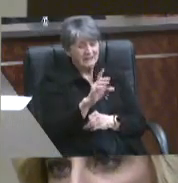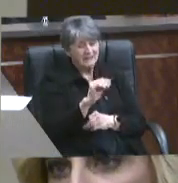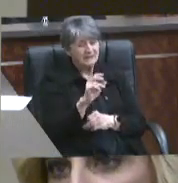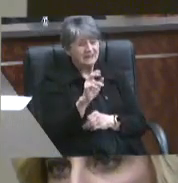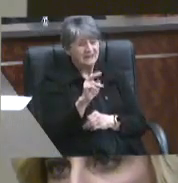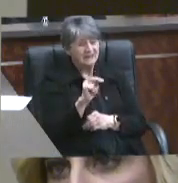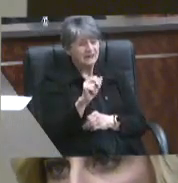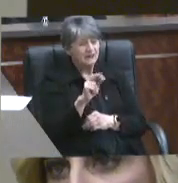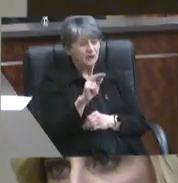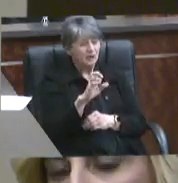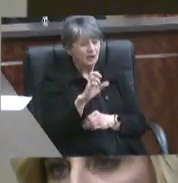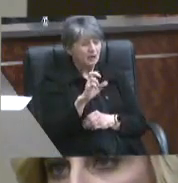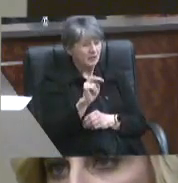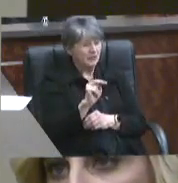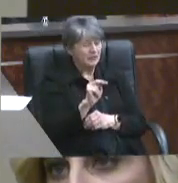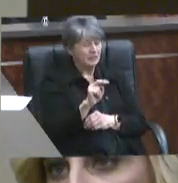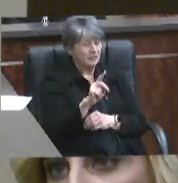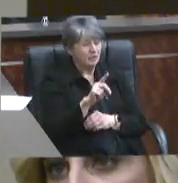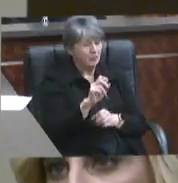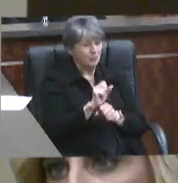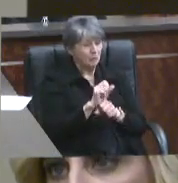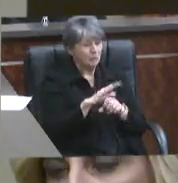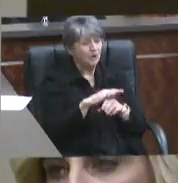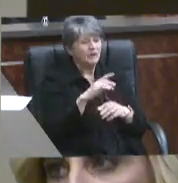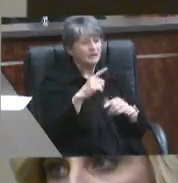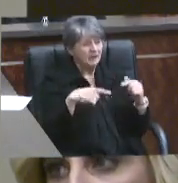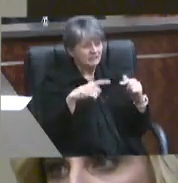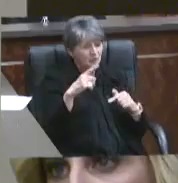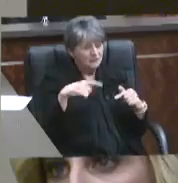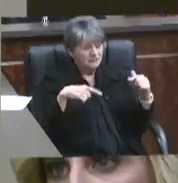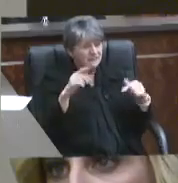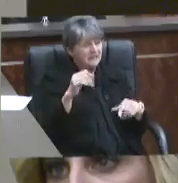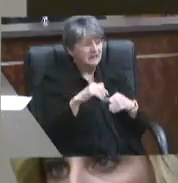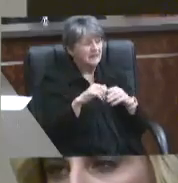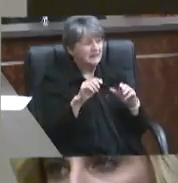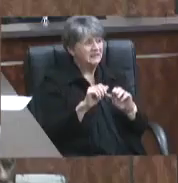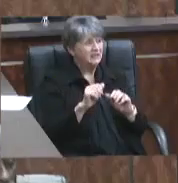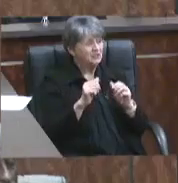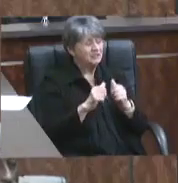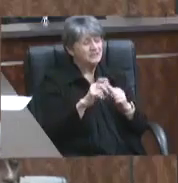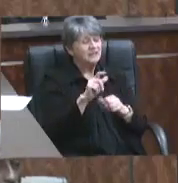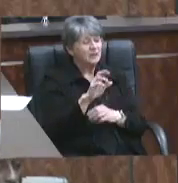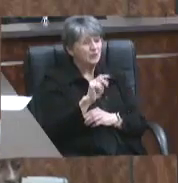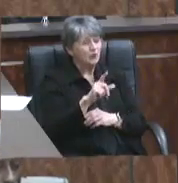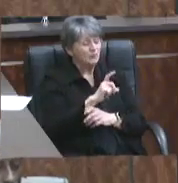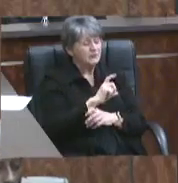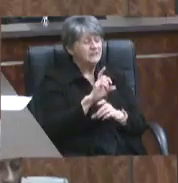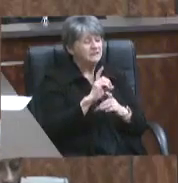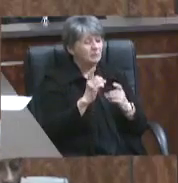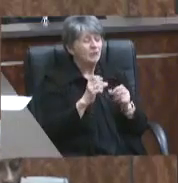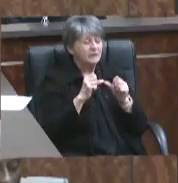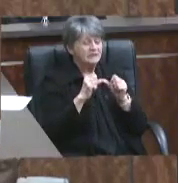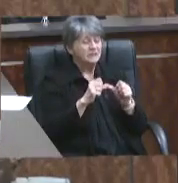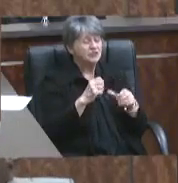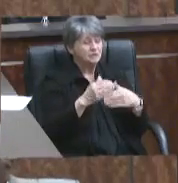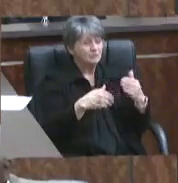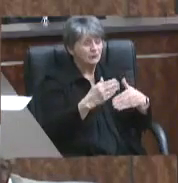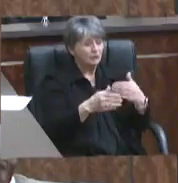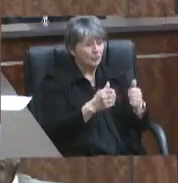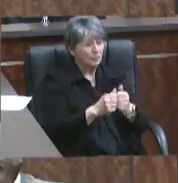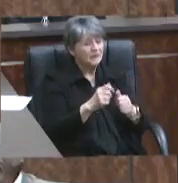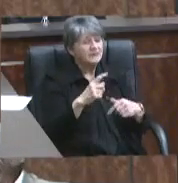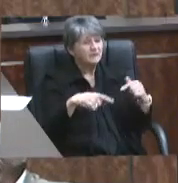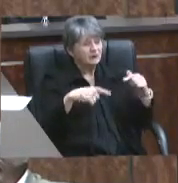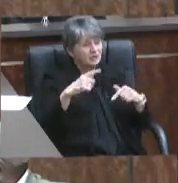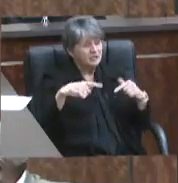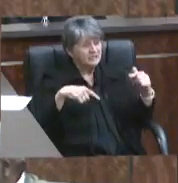Narcan. You worked on diversity in the agency. Laurel Police Department continues to move forward with diversity makeup in the